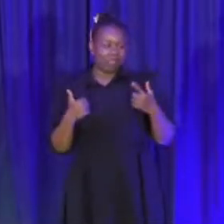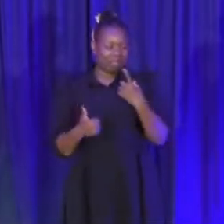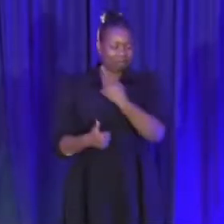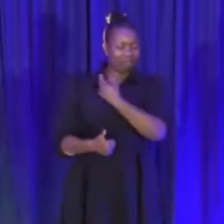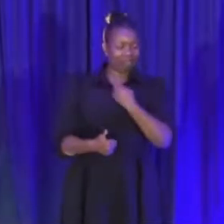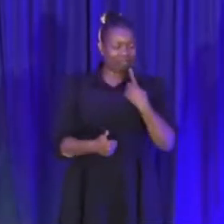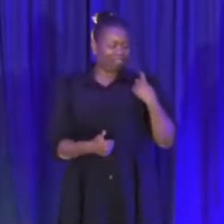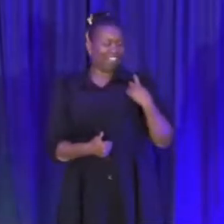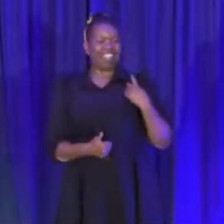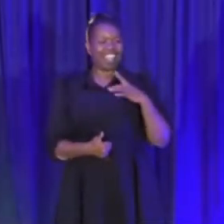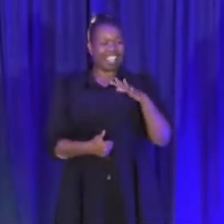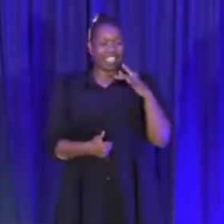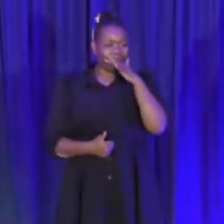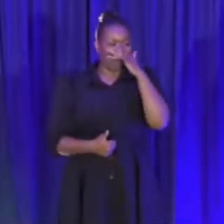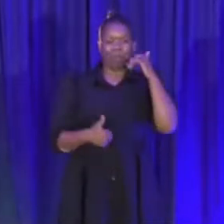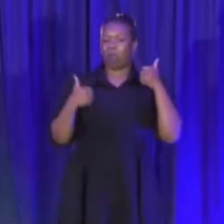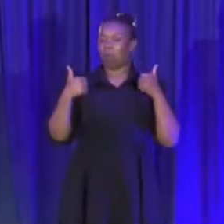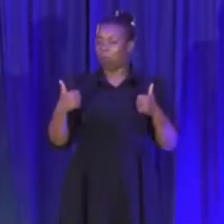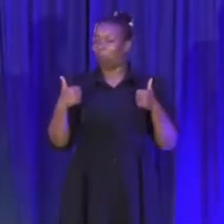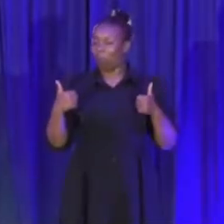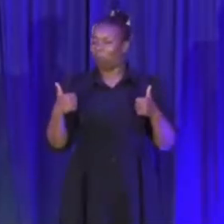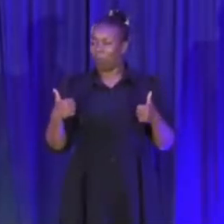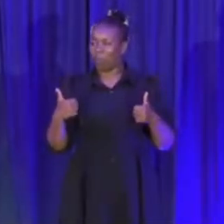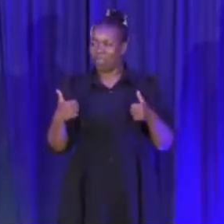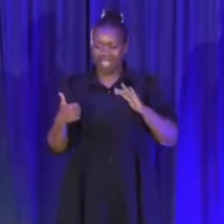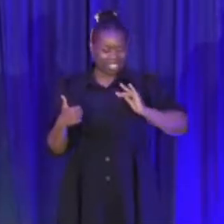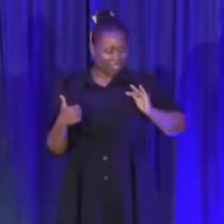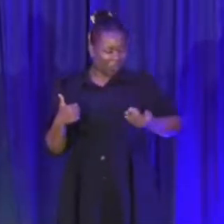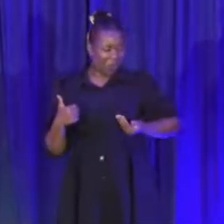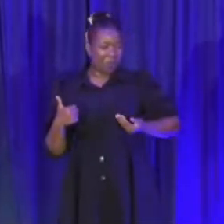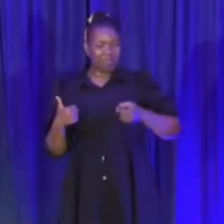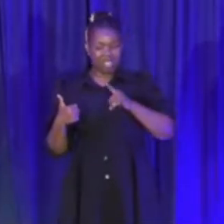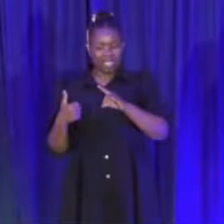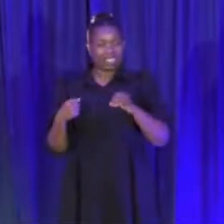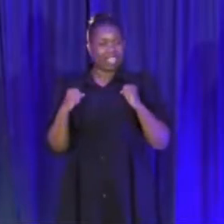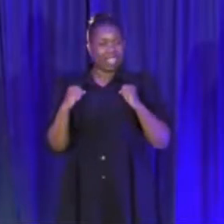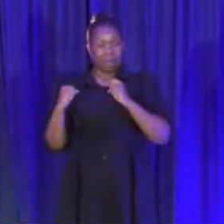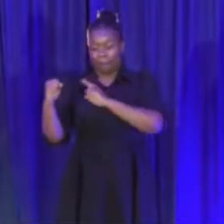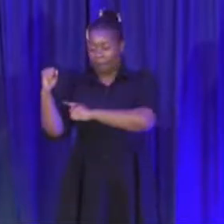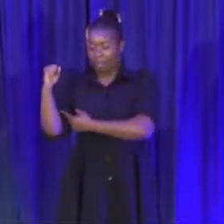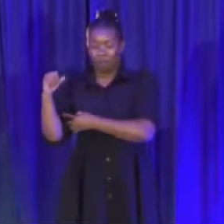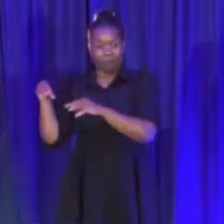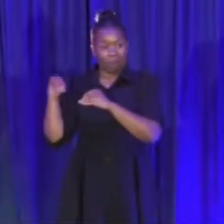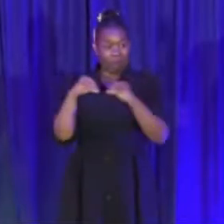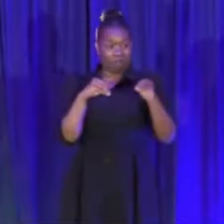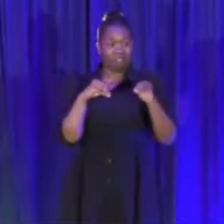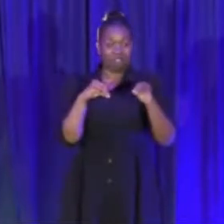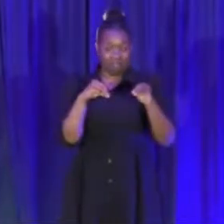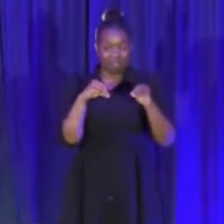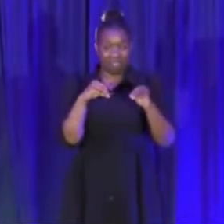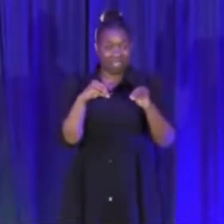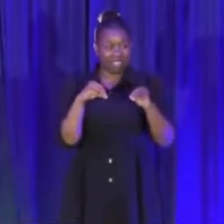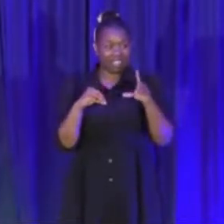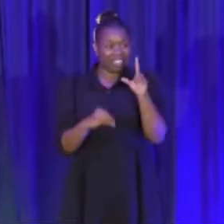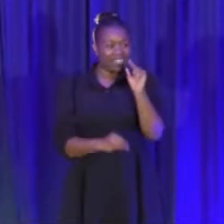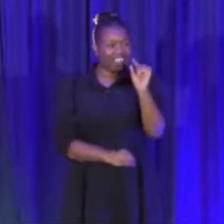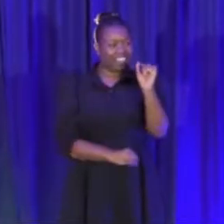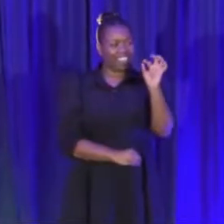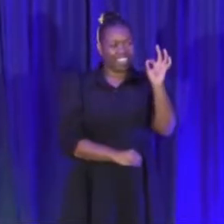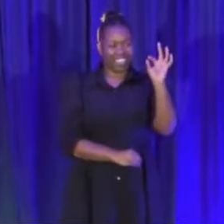Fafa, smell good, right? And as the young lady said, it's a power move, Baba, right? What do the young ones do? You clock